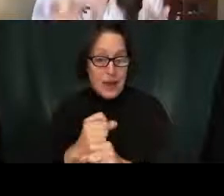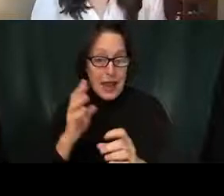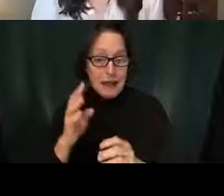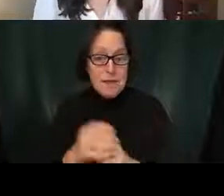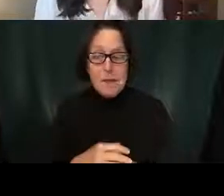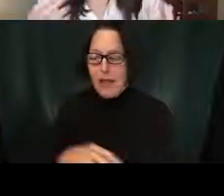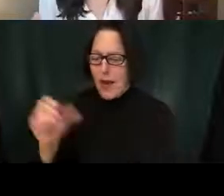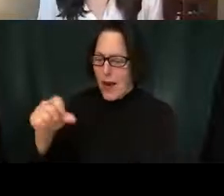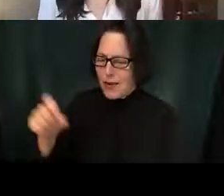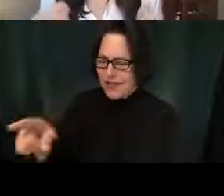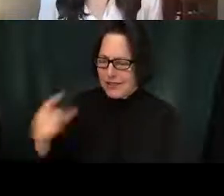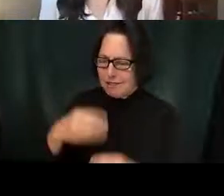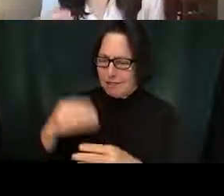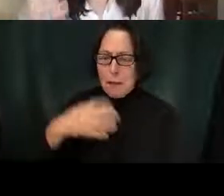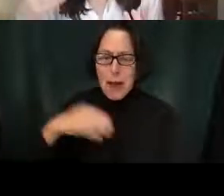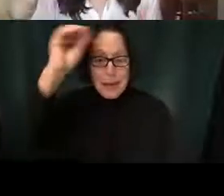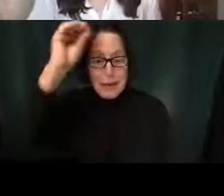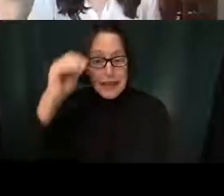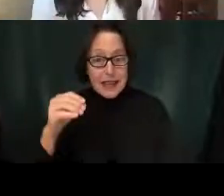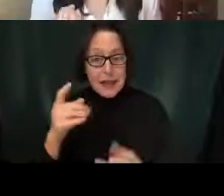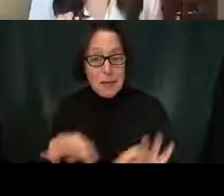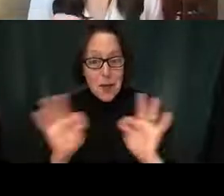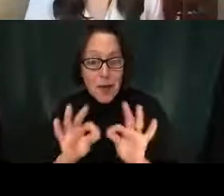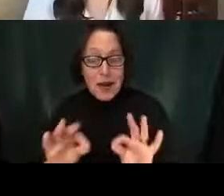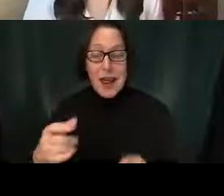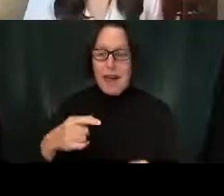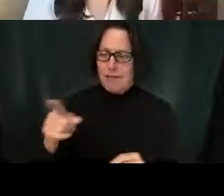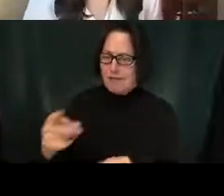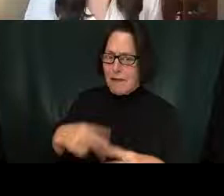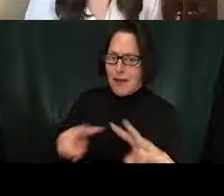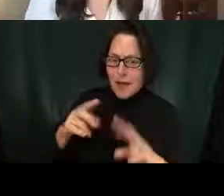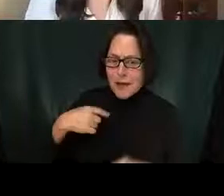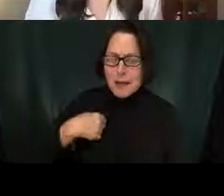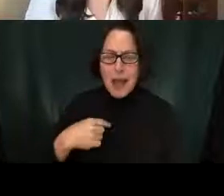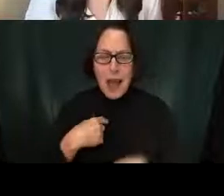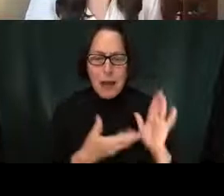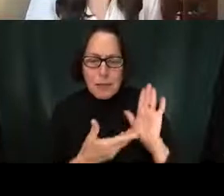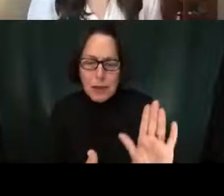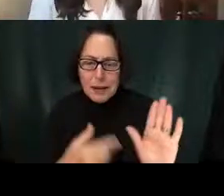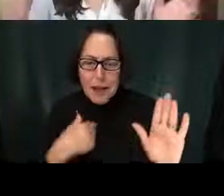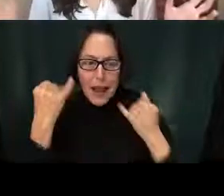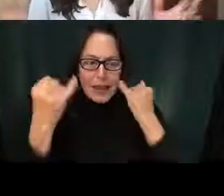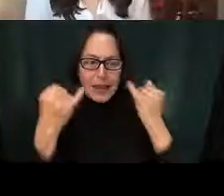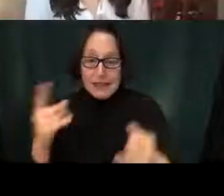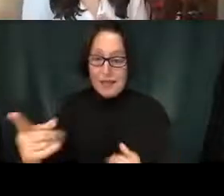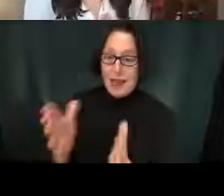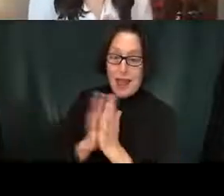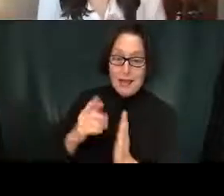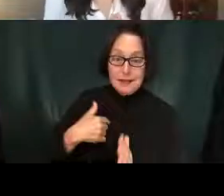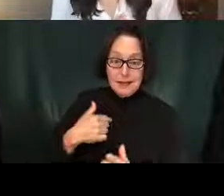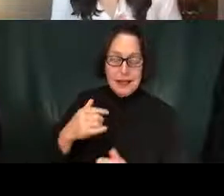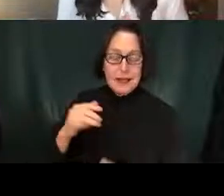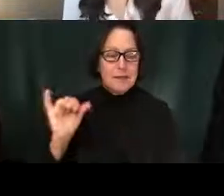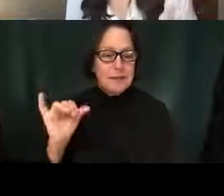it's so good. My opinion matters. I'm valued. I'm bringing forward my ideas. I'm being asked. Chrissy had a